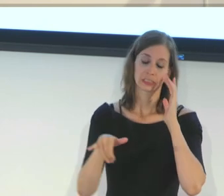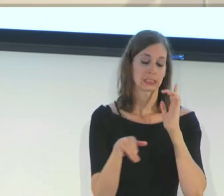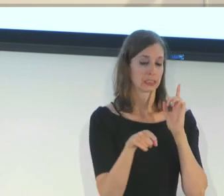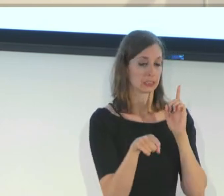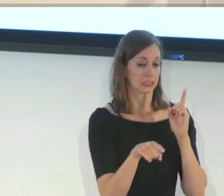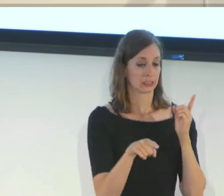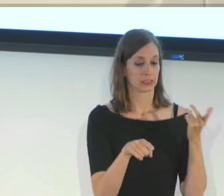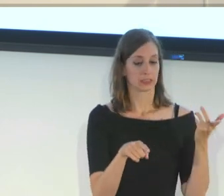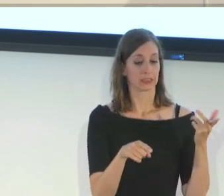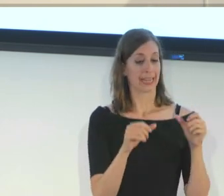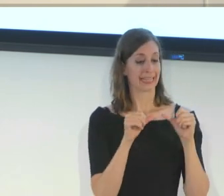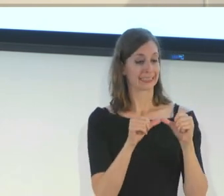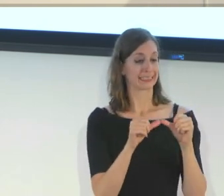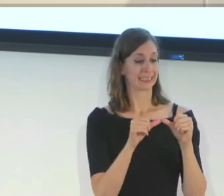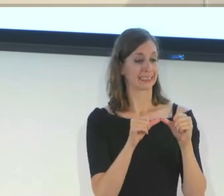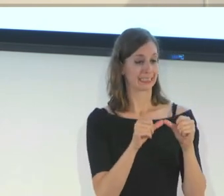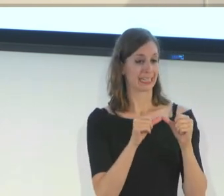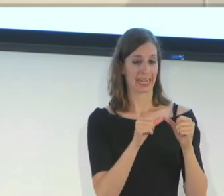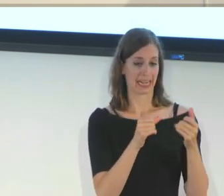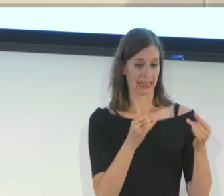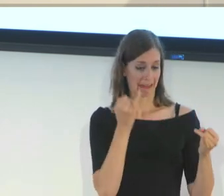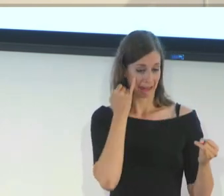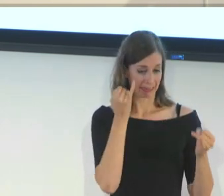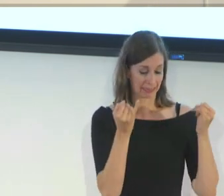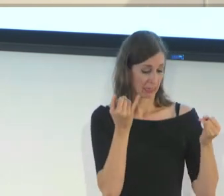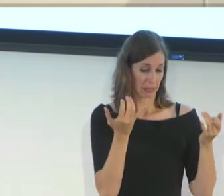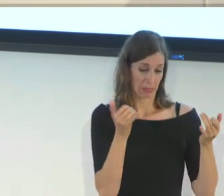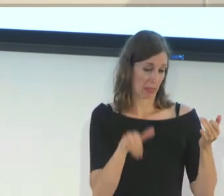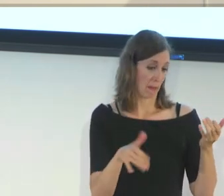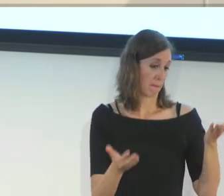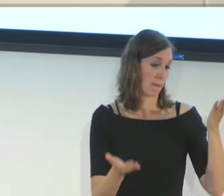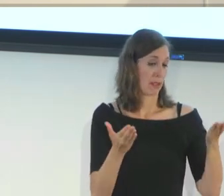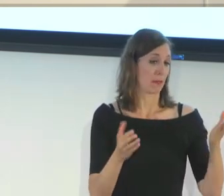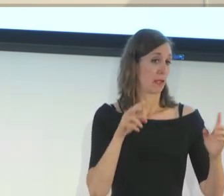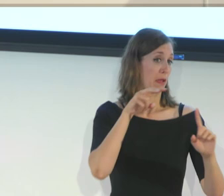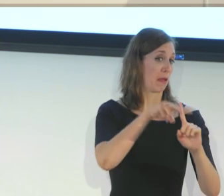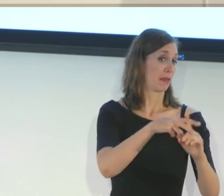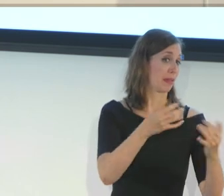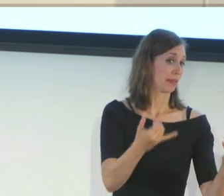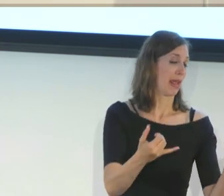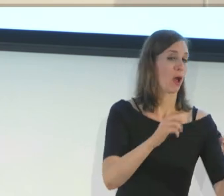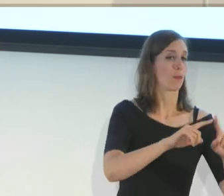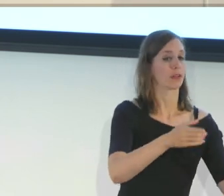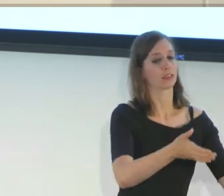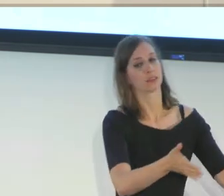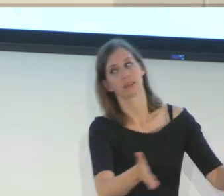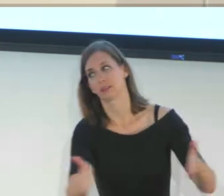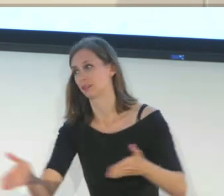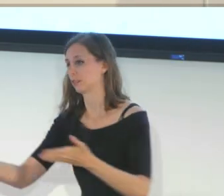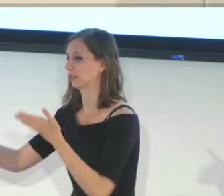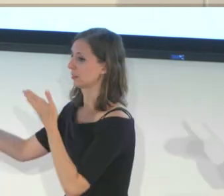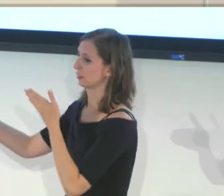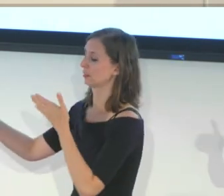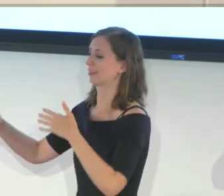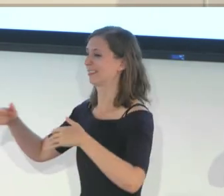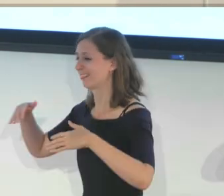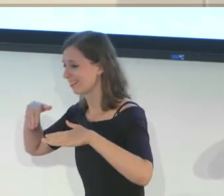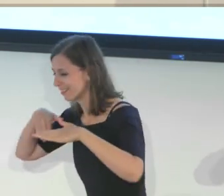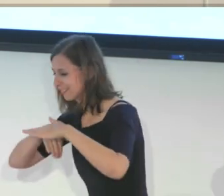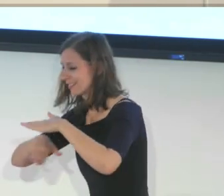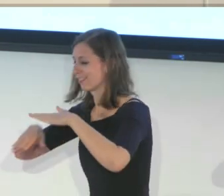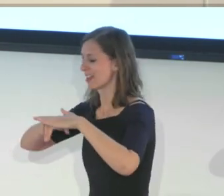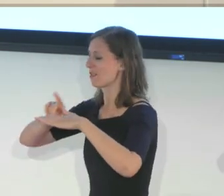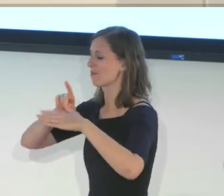existing paradigms that may or may not be being implemented right now and into fundamentally rethinking the way that